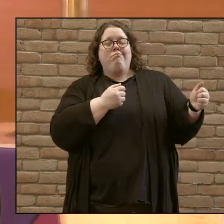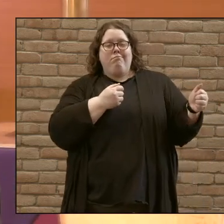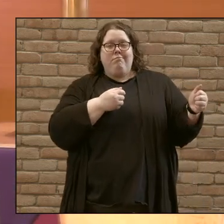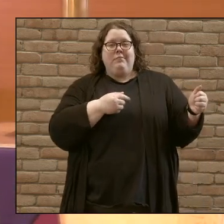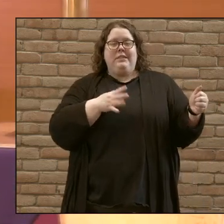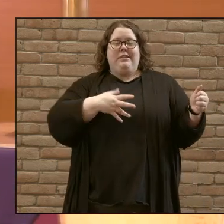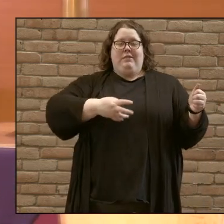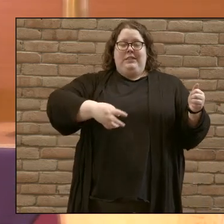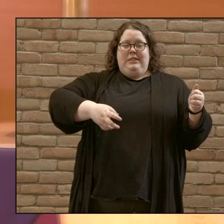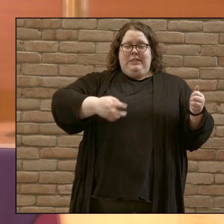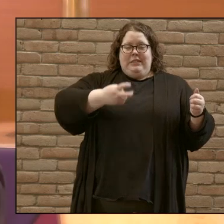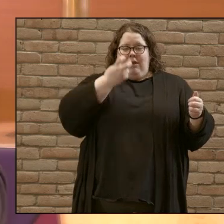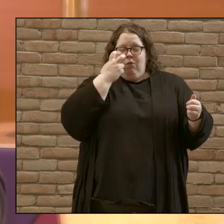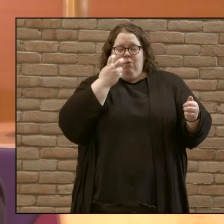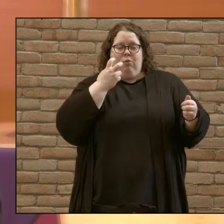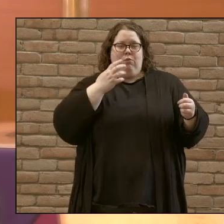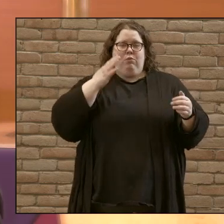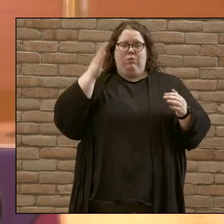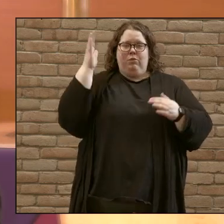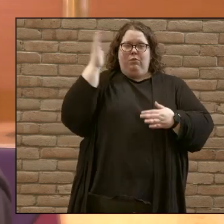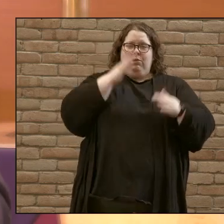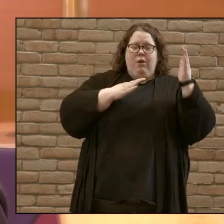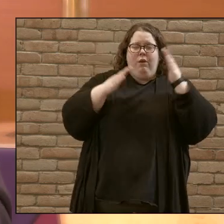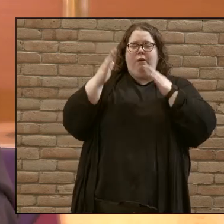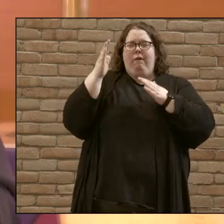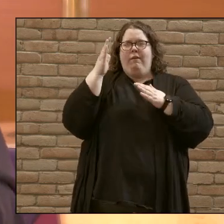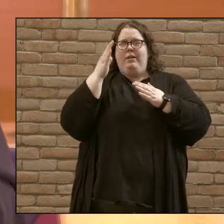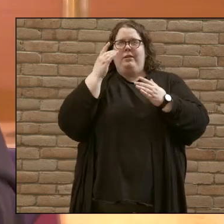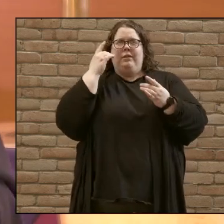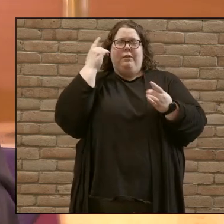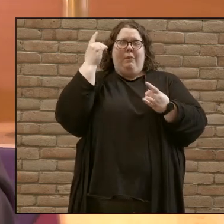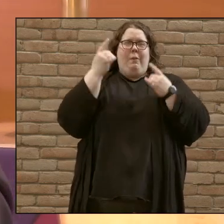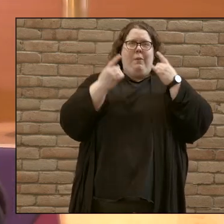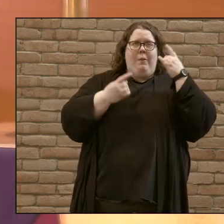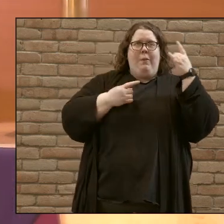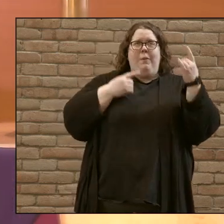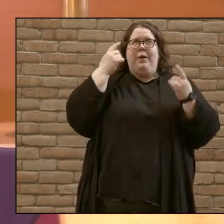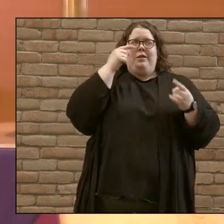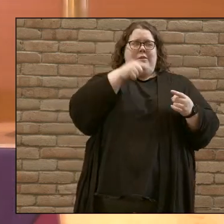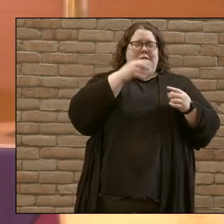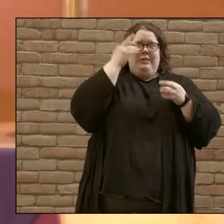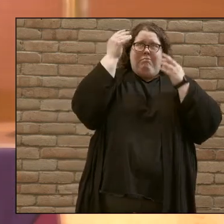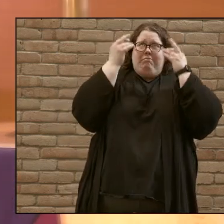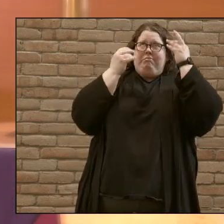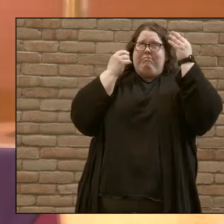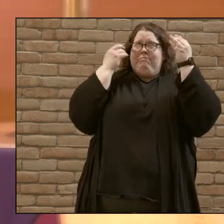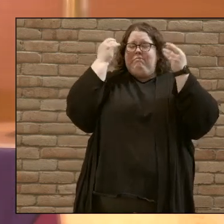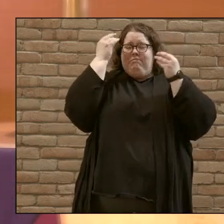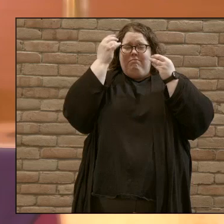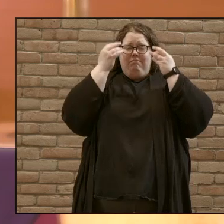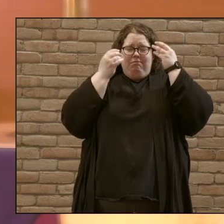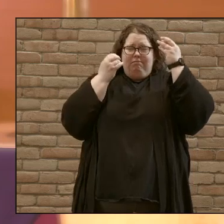worry, wonder is creeping into John the Baptist's thinking,